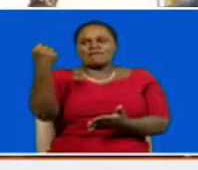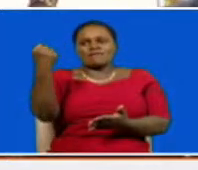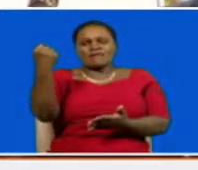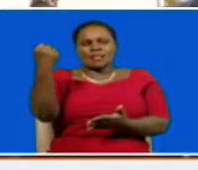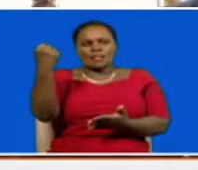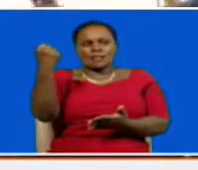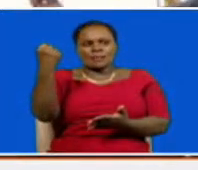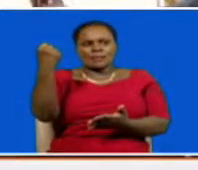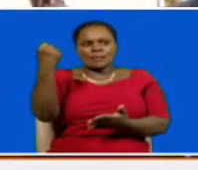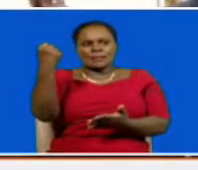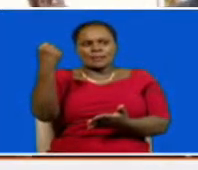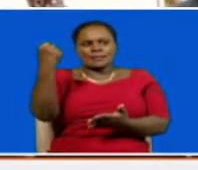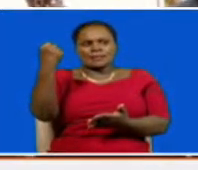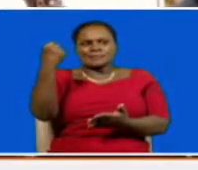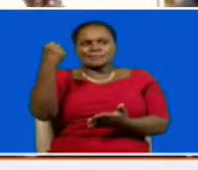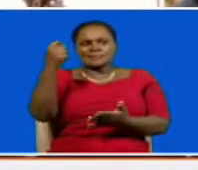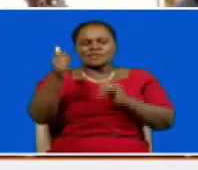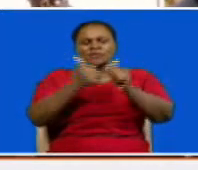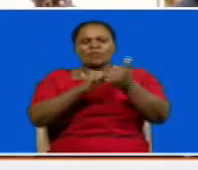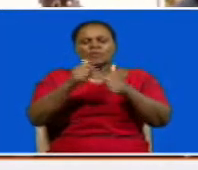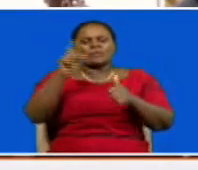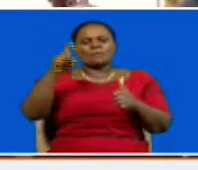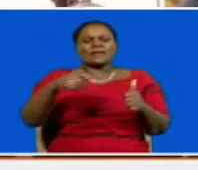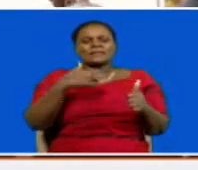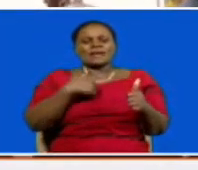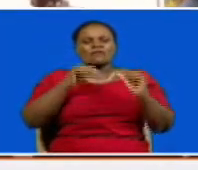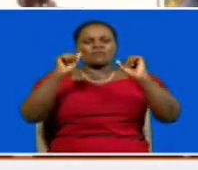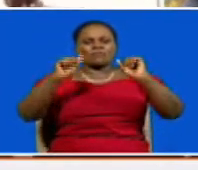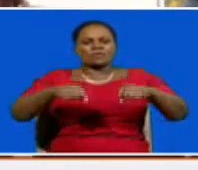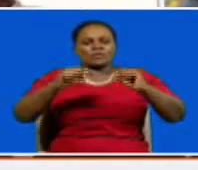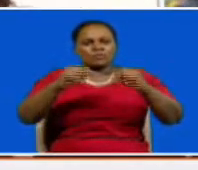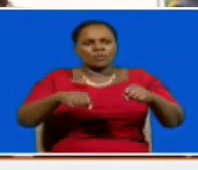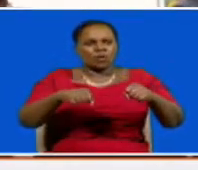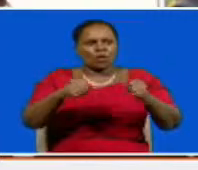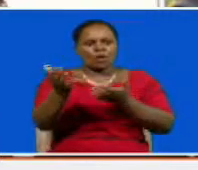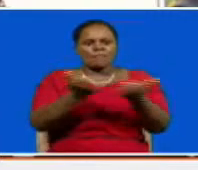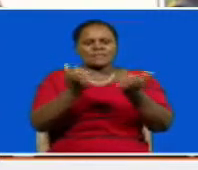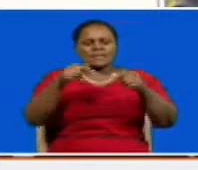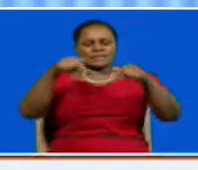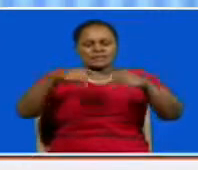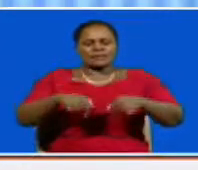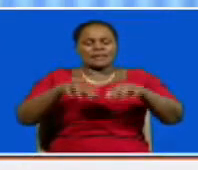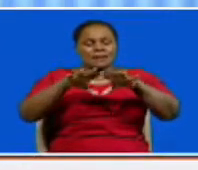market. It's very important for us to be competitive and to be able to actually trade in this market.